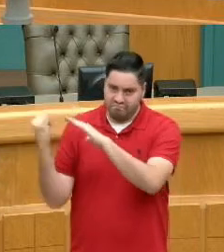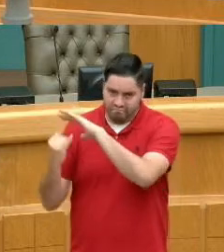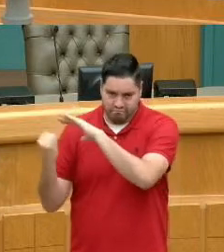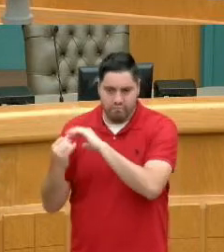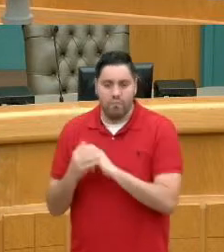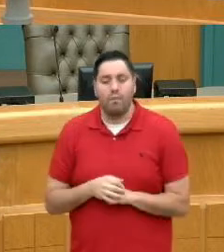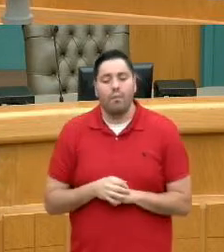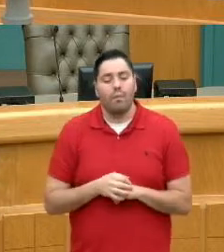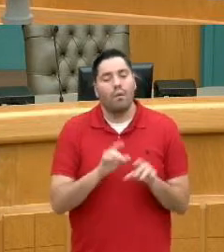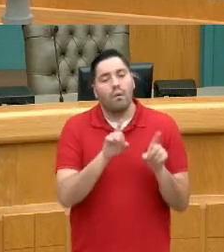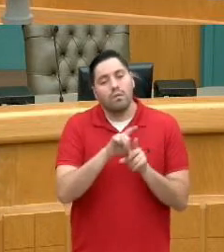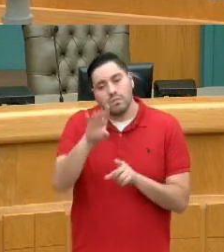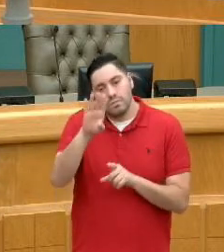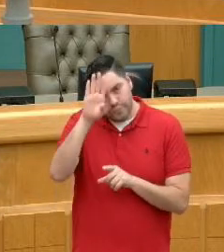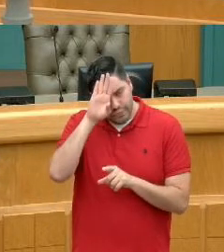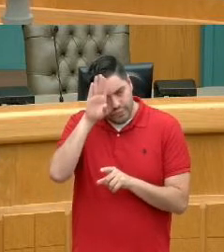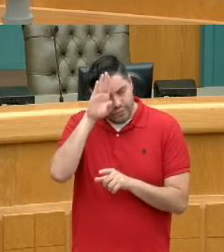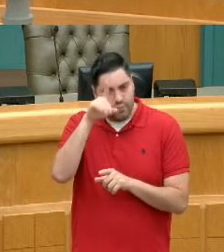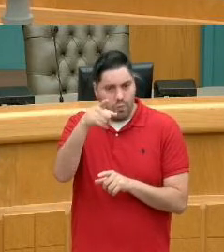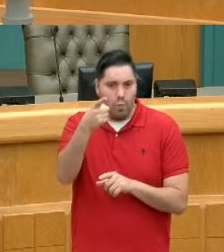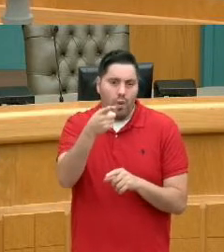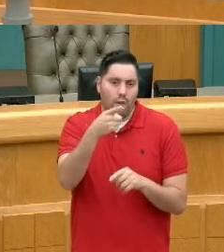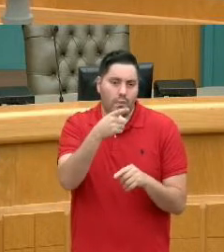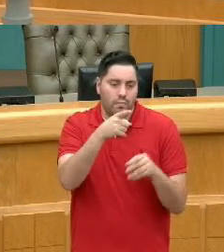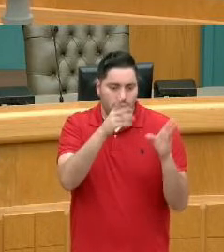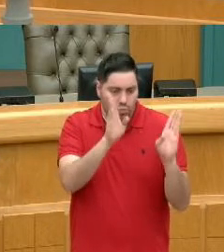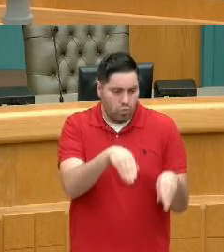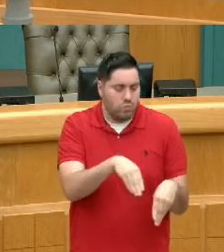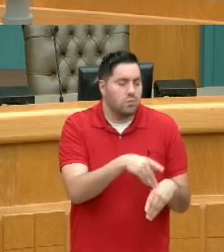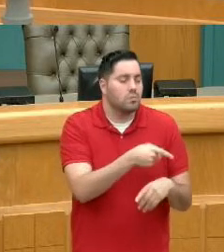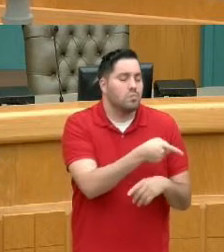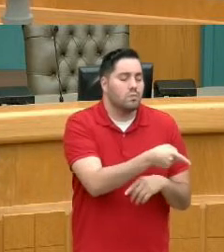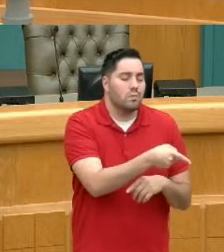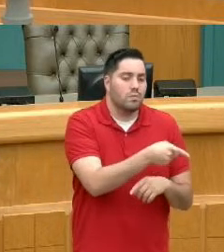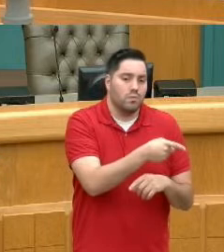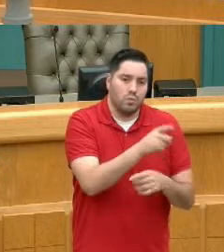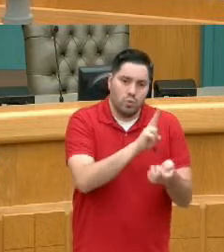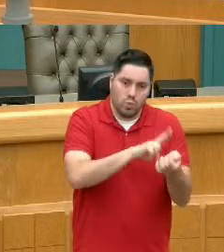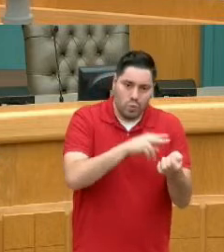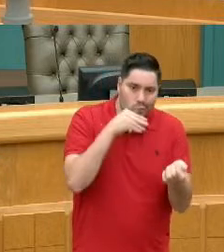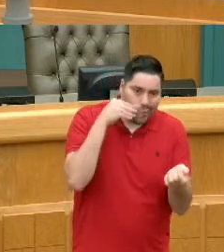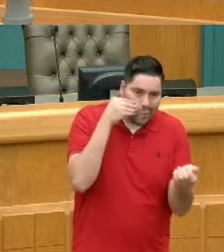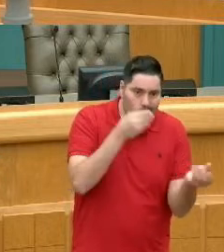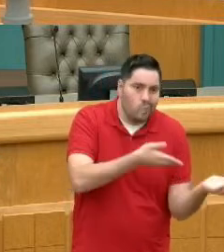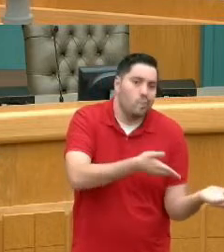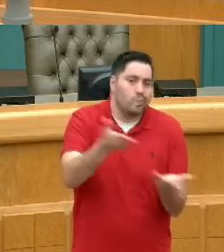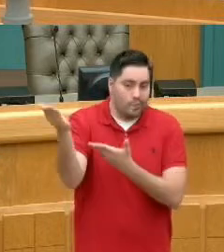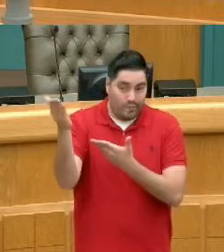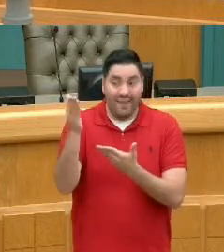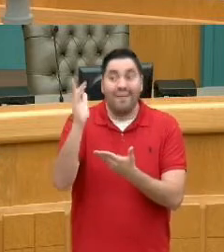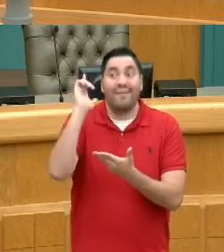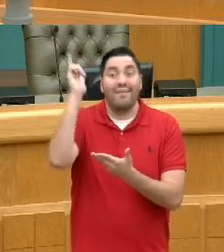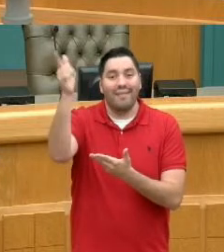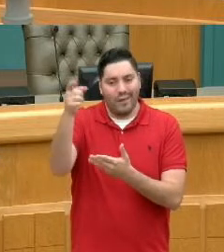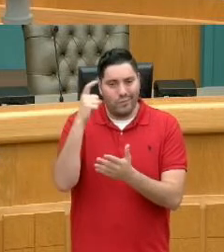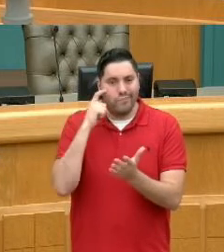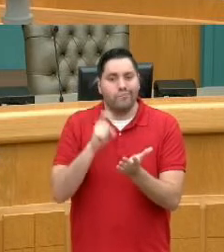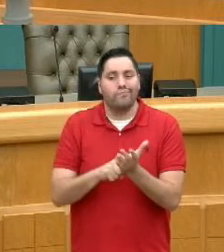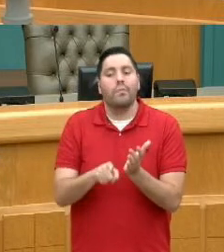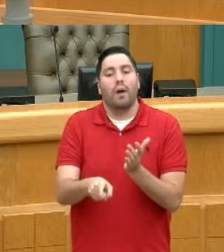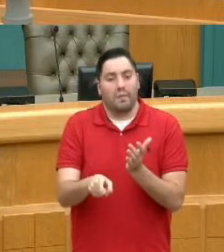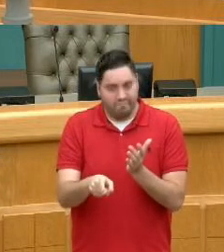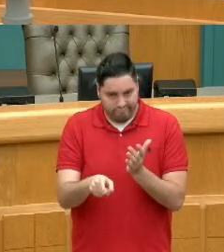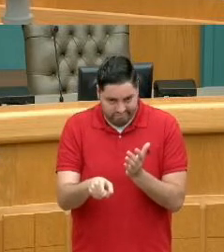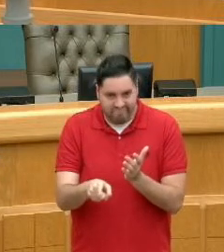a transport last week of a patient from a nursing home, and that individual was later determined to have